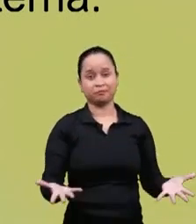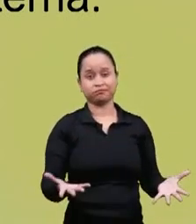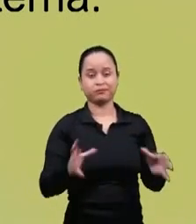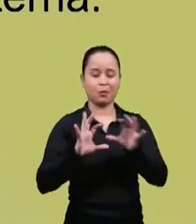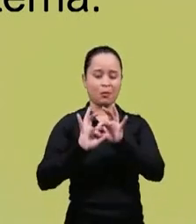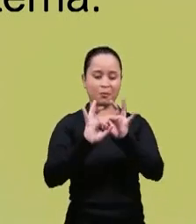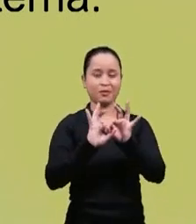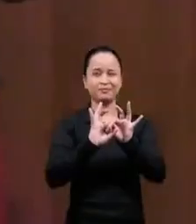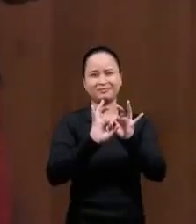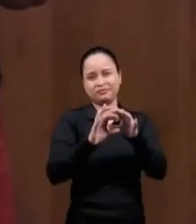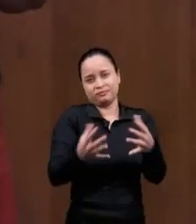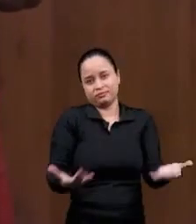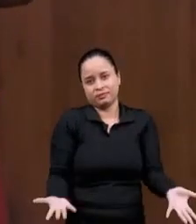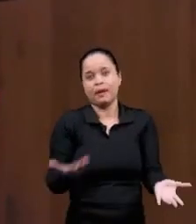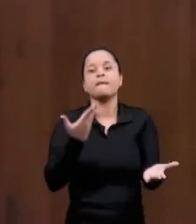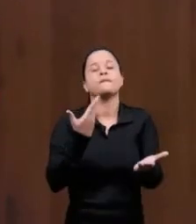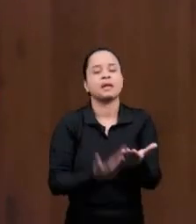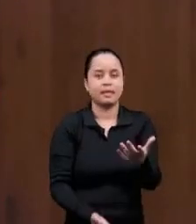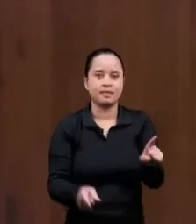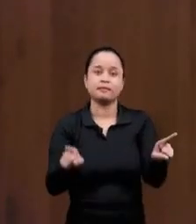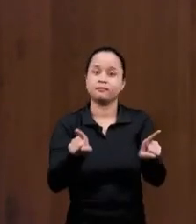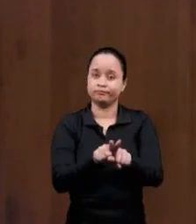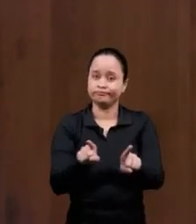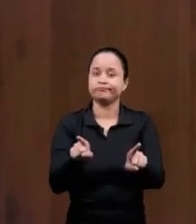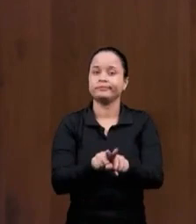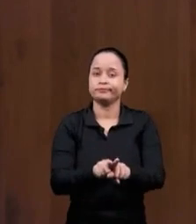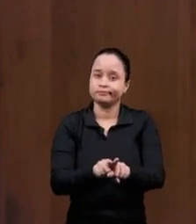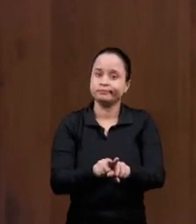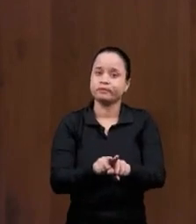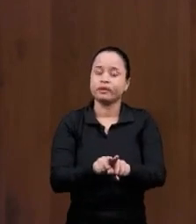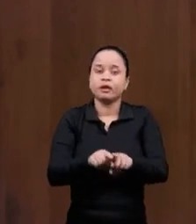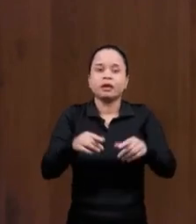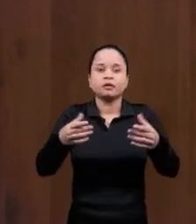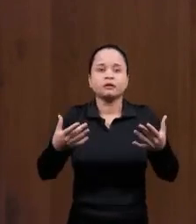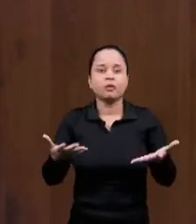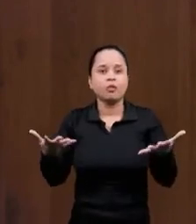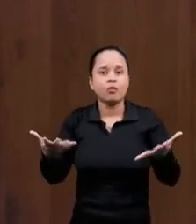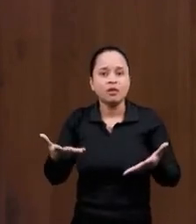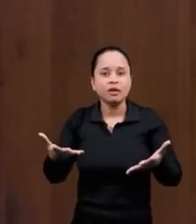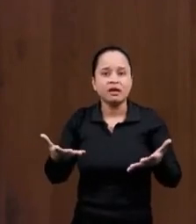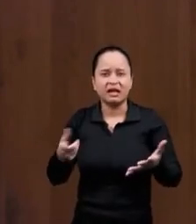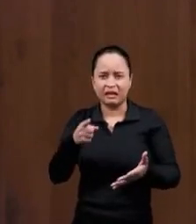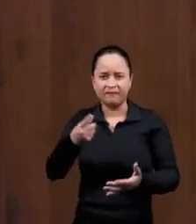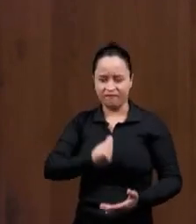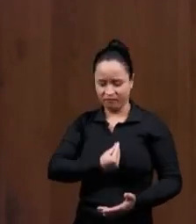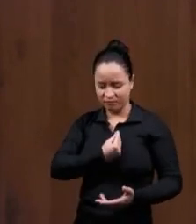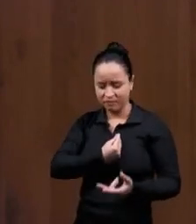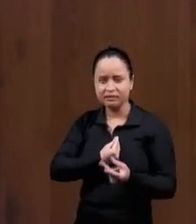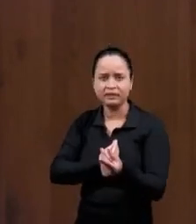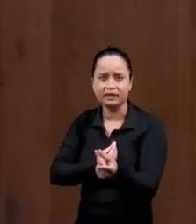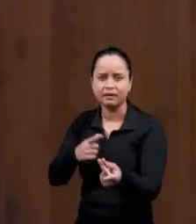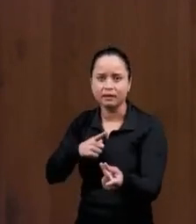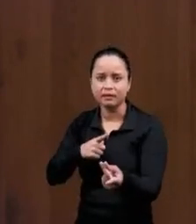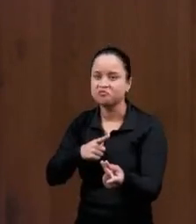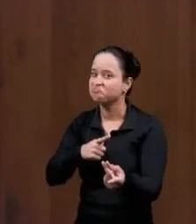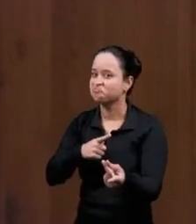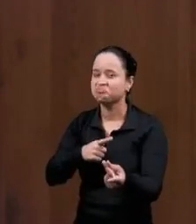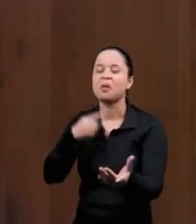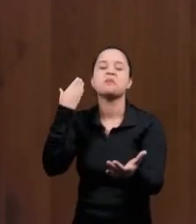the fellowship with the Lord. And because of that, they lost the right to eternal